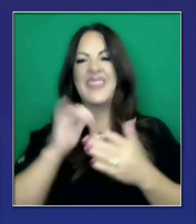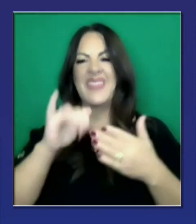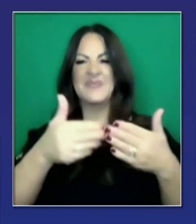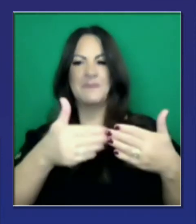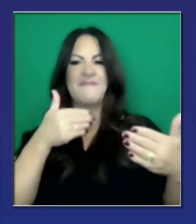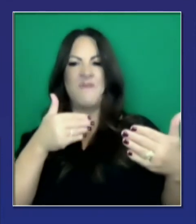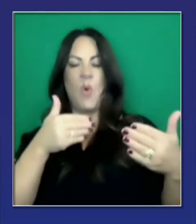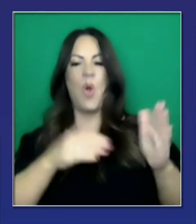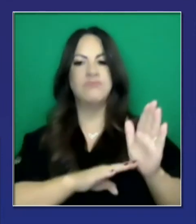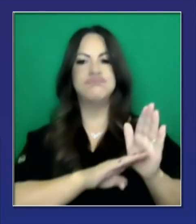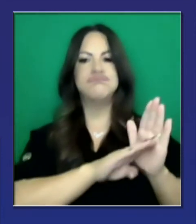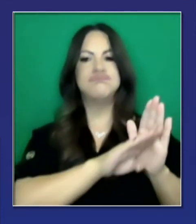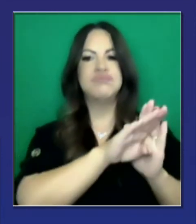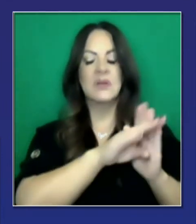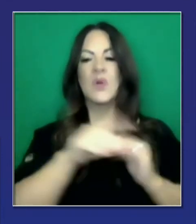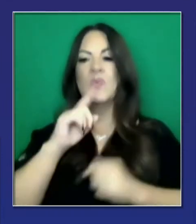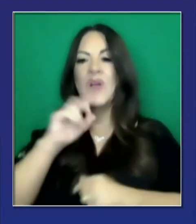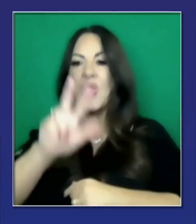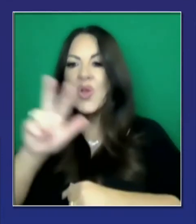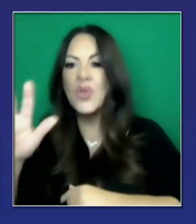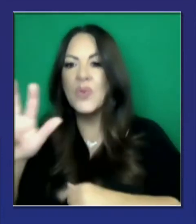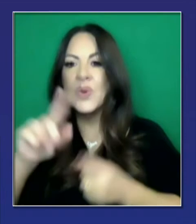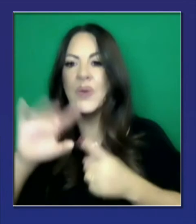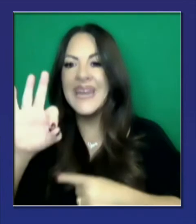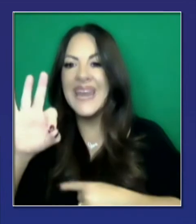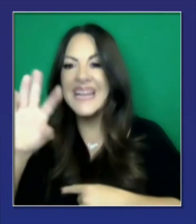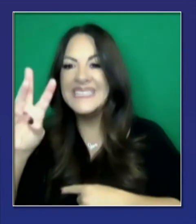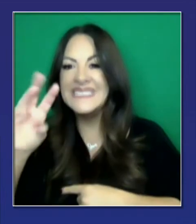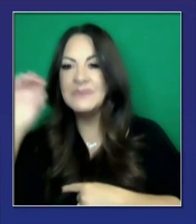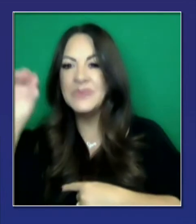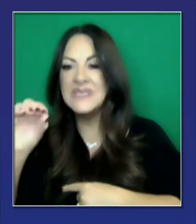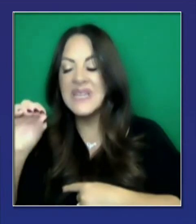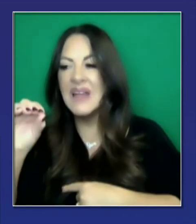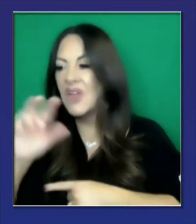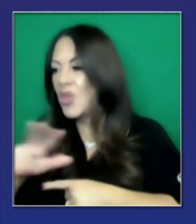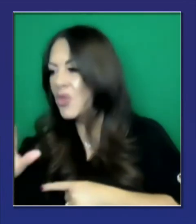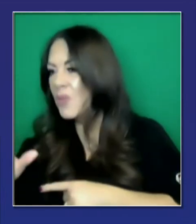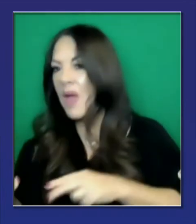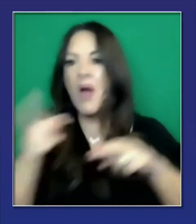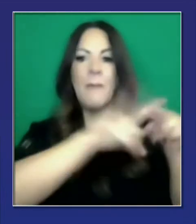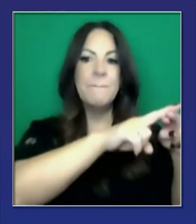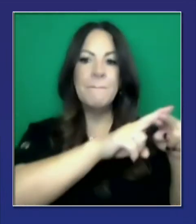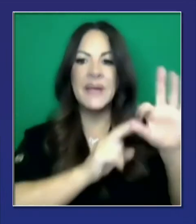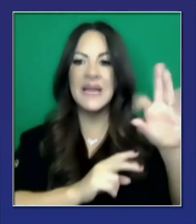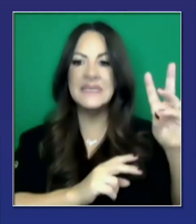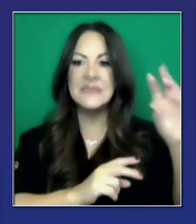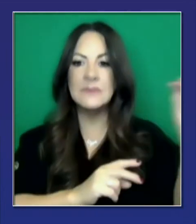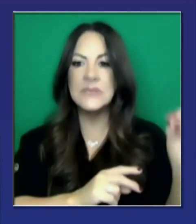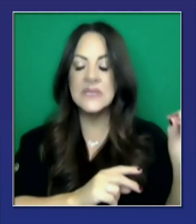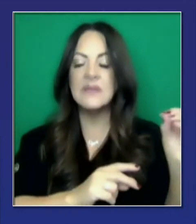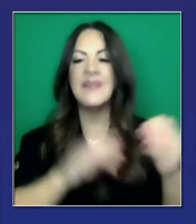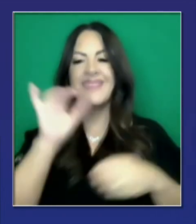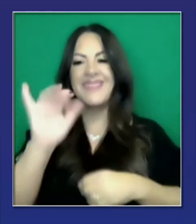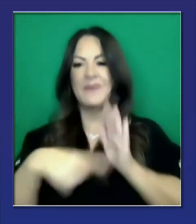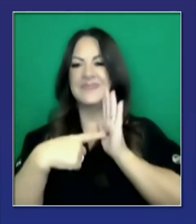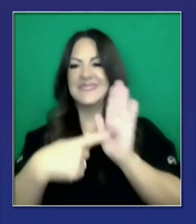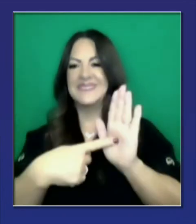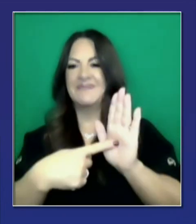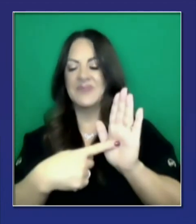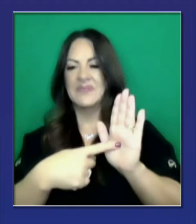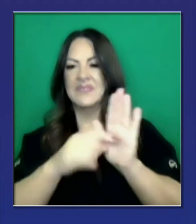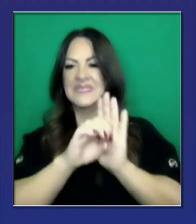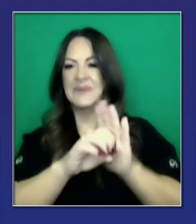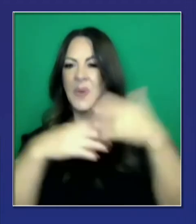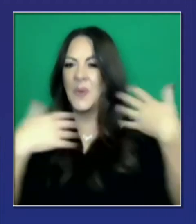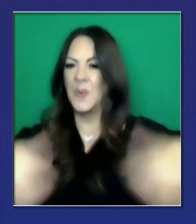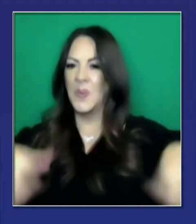pre-surge. 33 to 96%. That's Saturday's specific numbers. We use that just to illustrate the